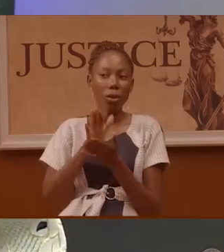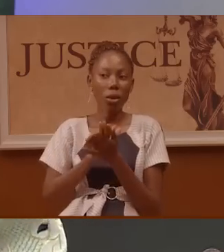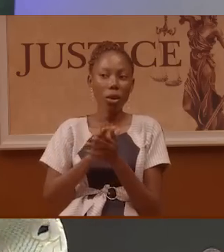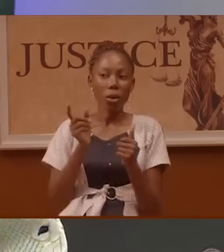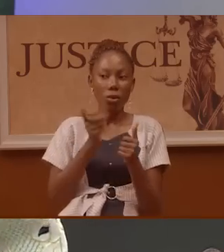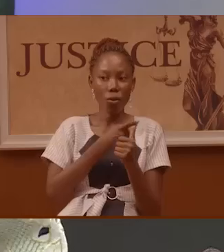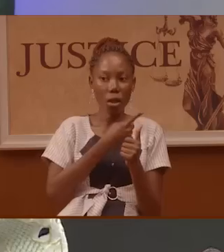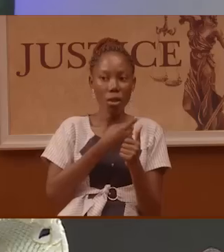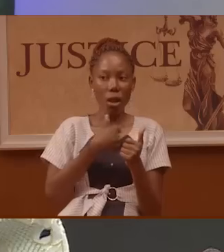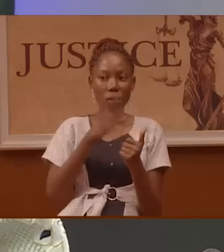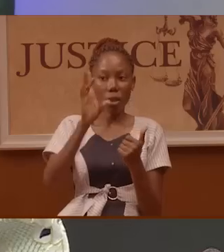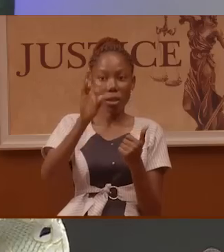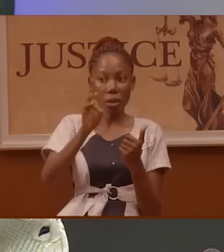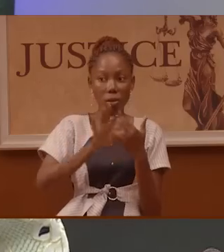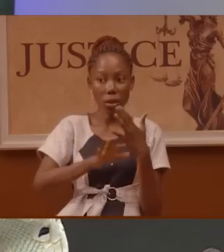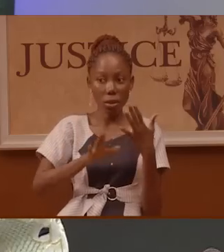wife have 7 children.